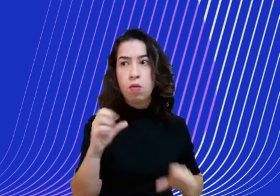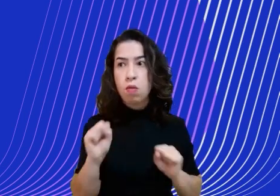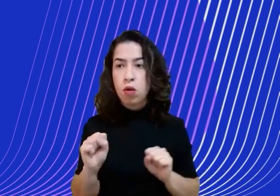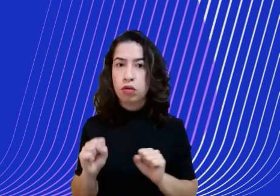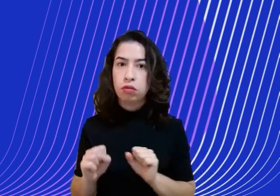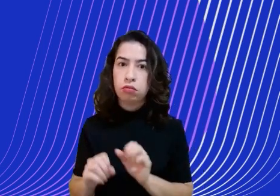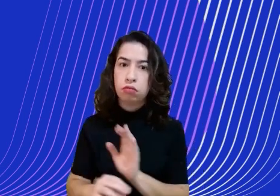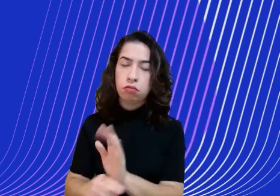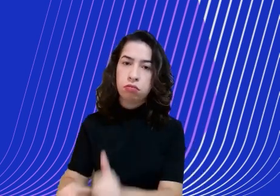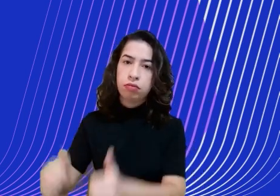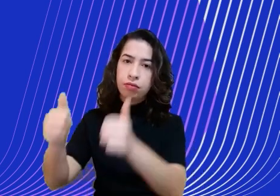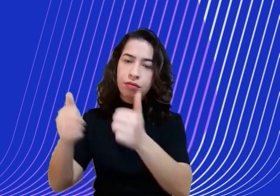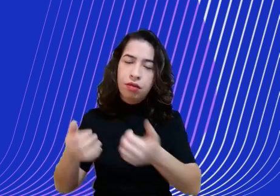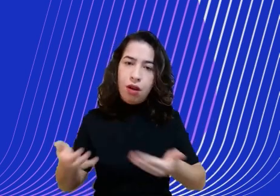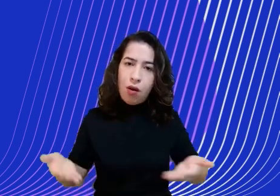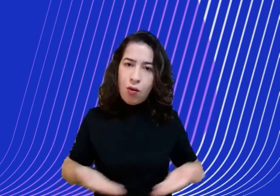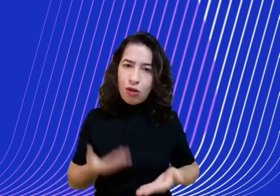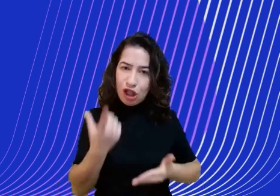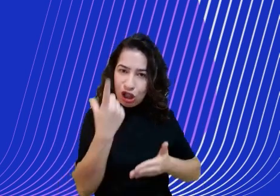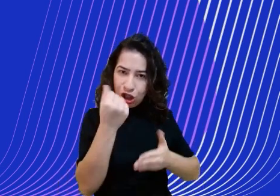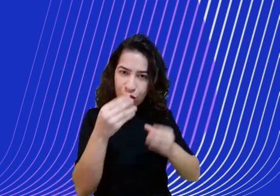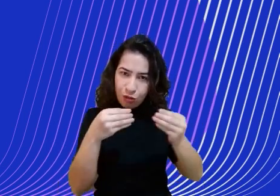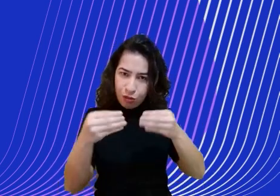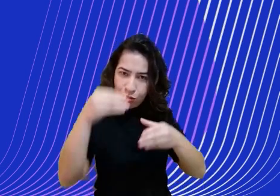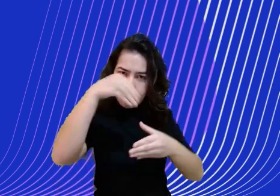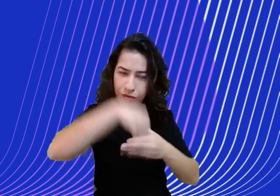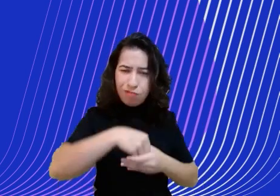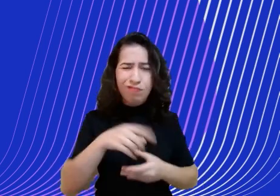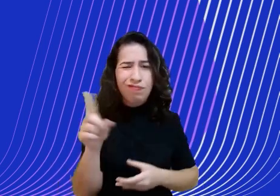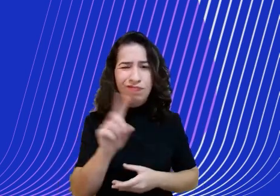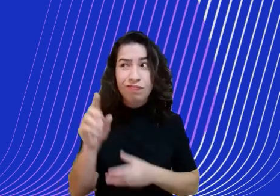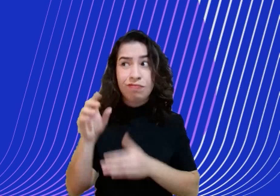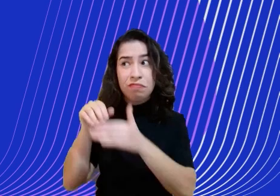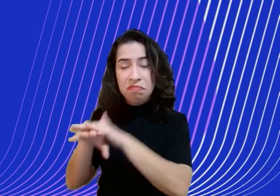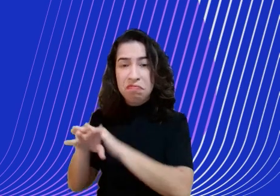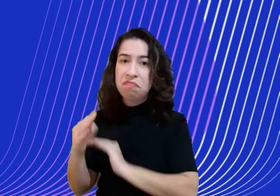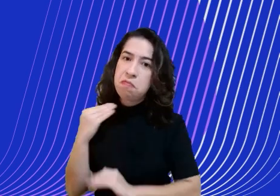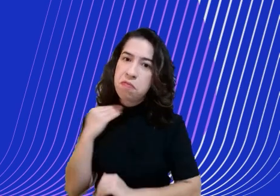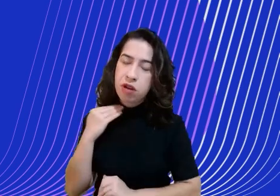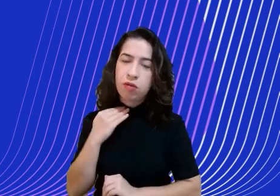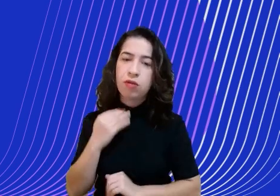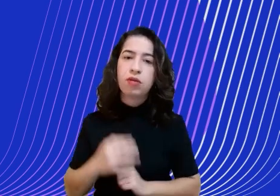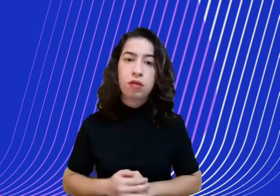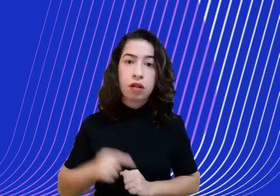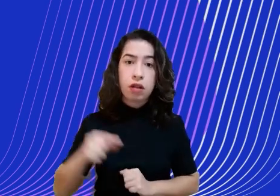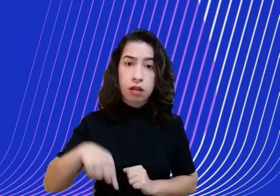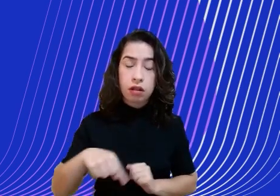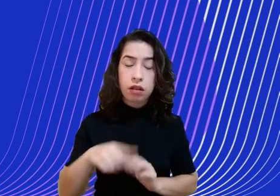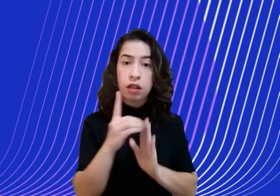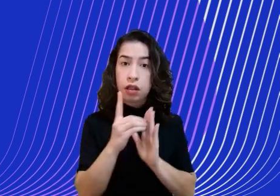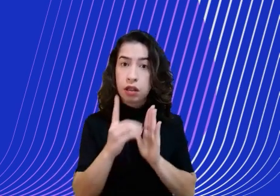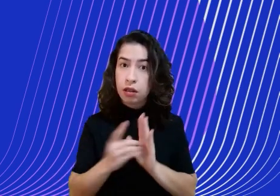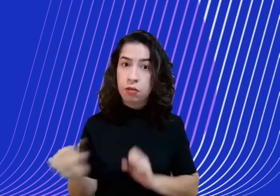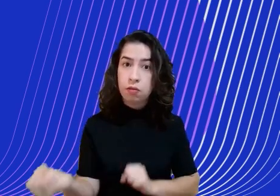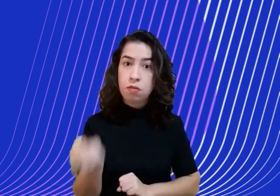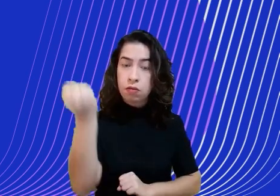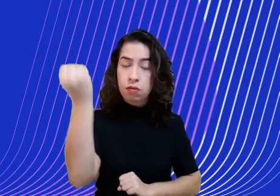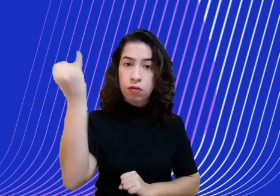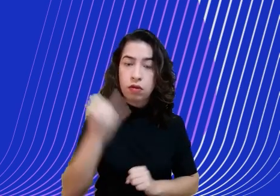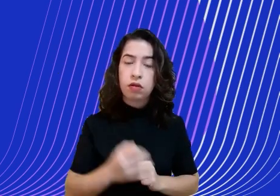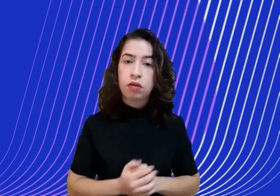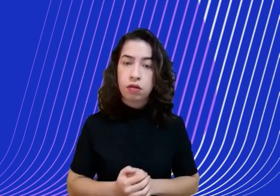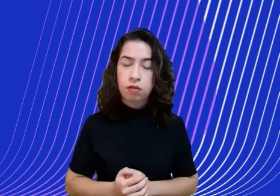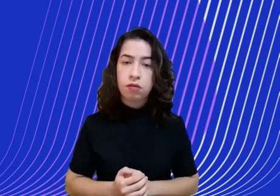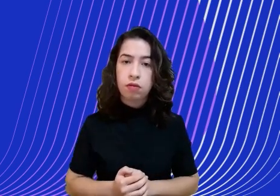don't have R$1 in our wallet anymore. When it's invested, it's in the bank, And I think that we are in a decisive decade